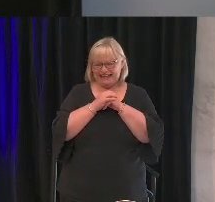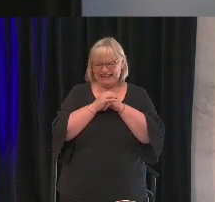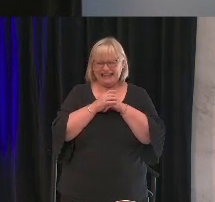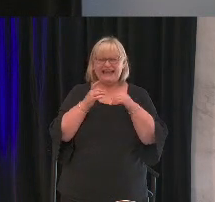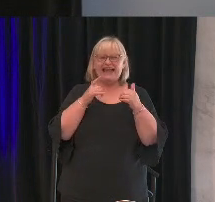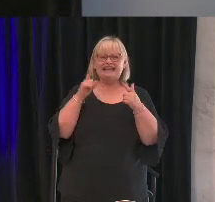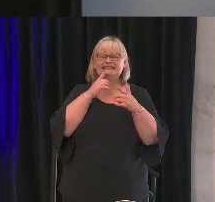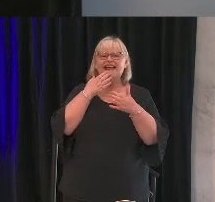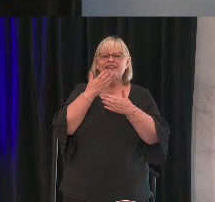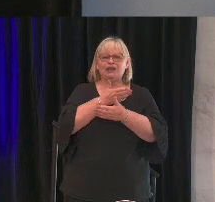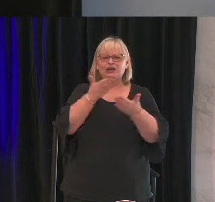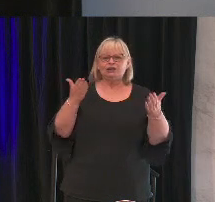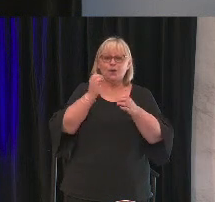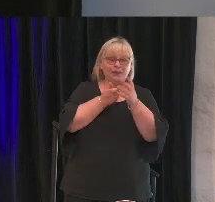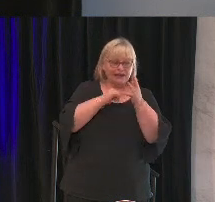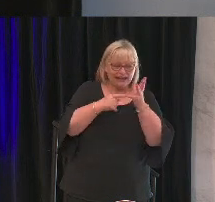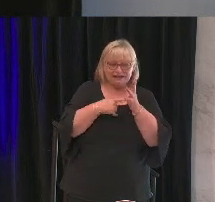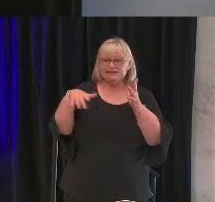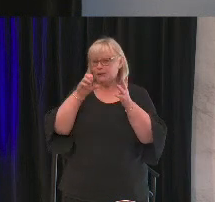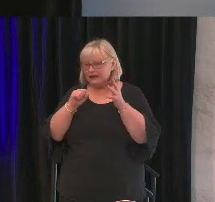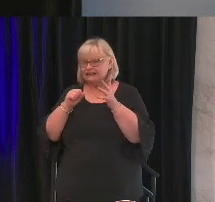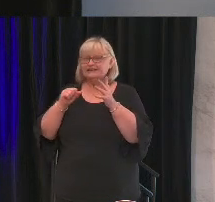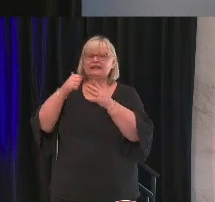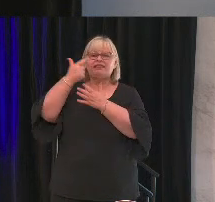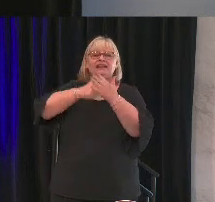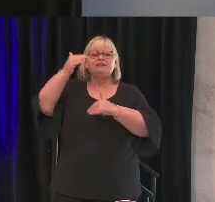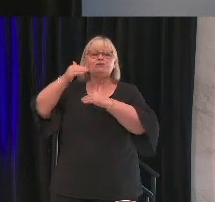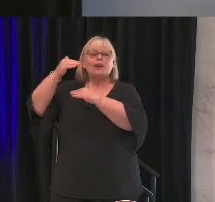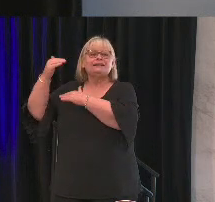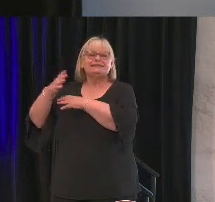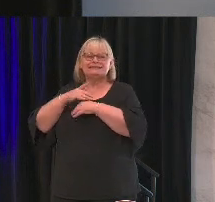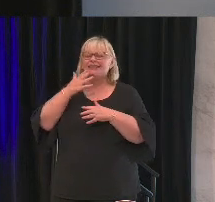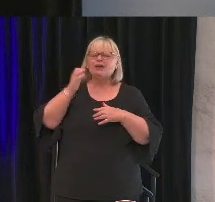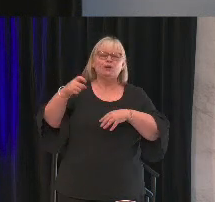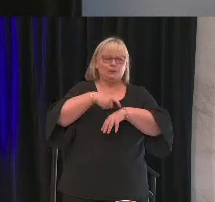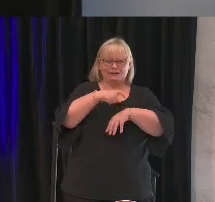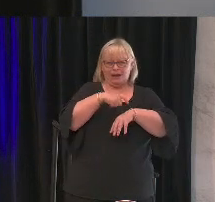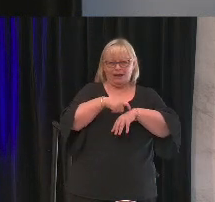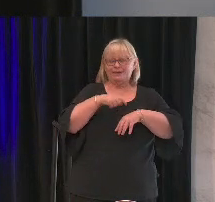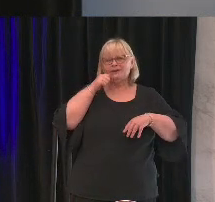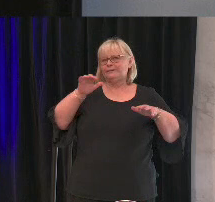And thank you to all the guests, winners and shortlisted authors. Thank you for taking the time out of your